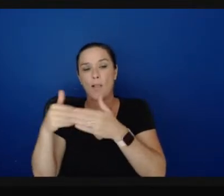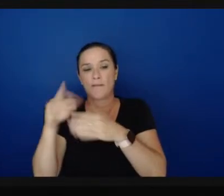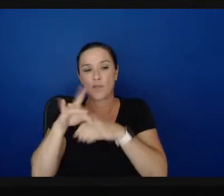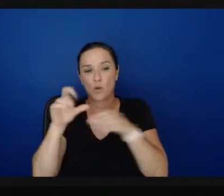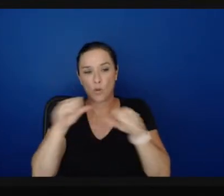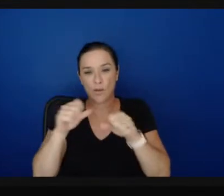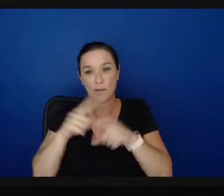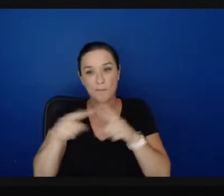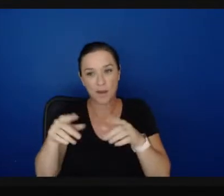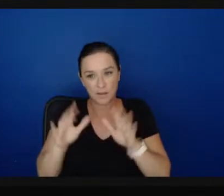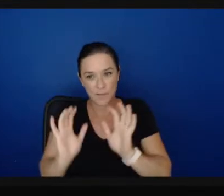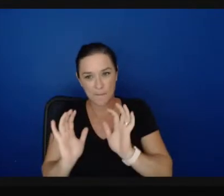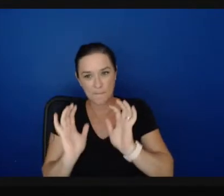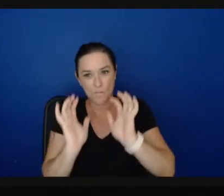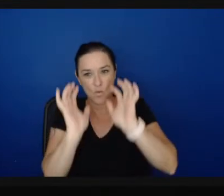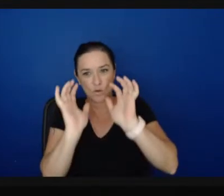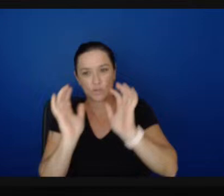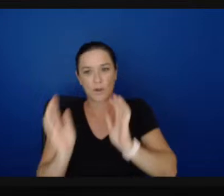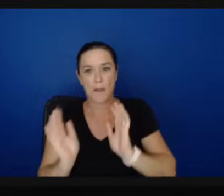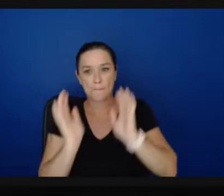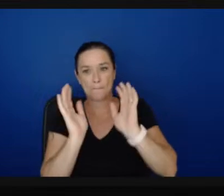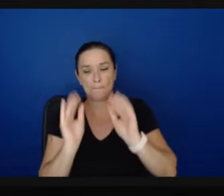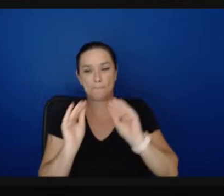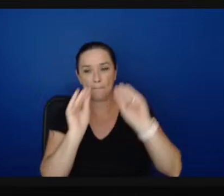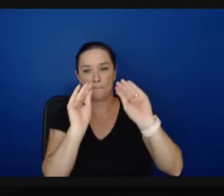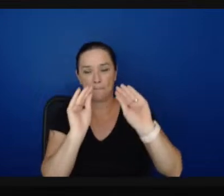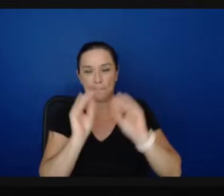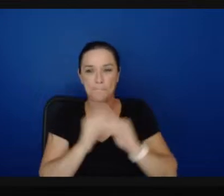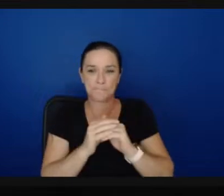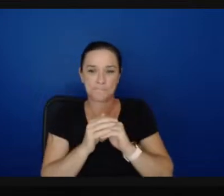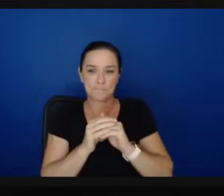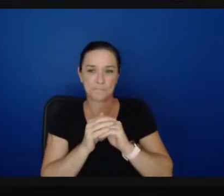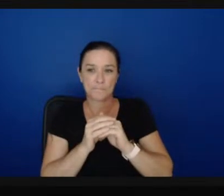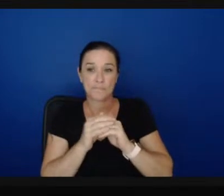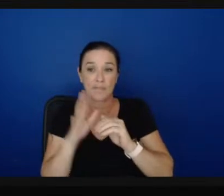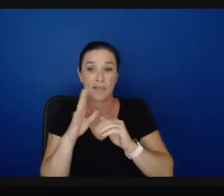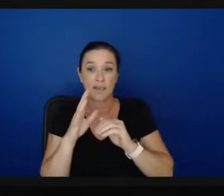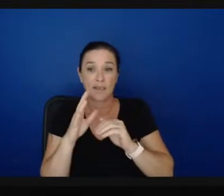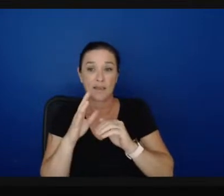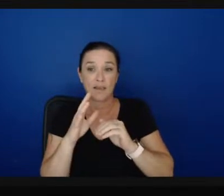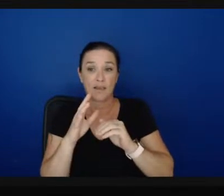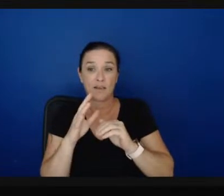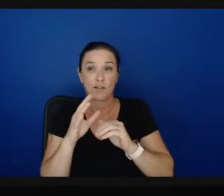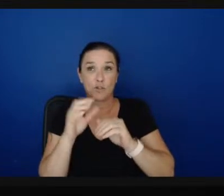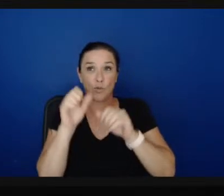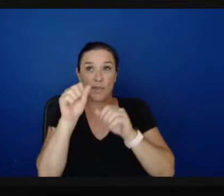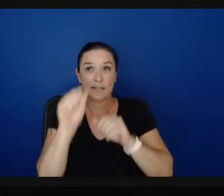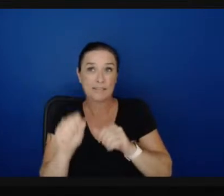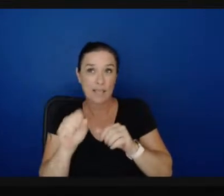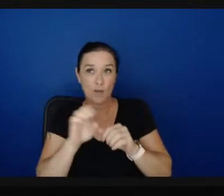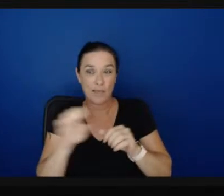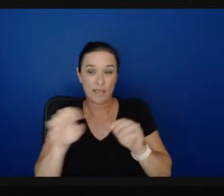rising and being pushed mostly to the east, but also to the south.